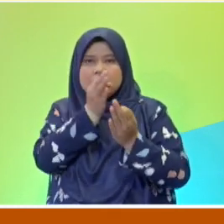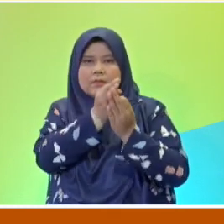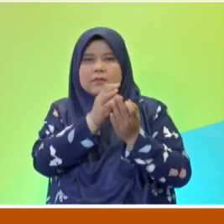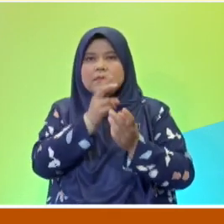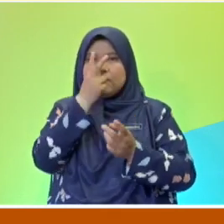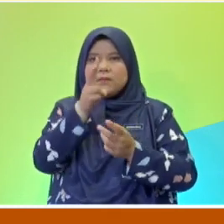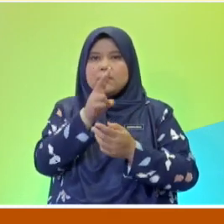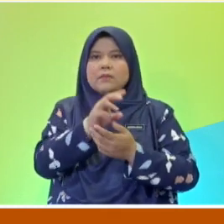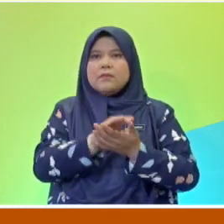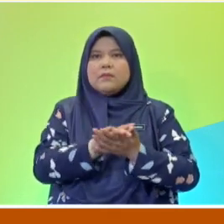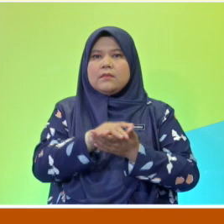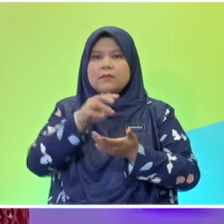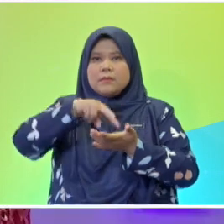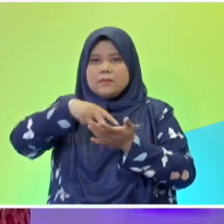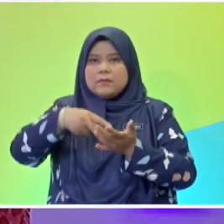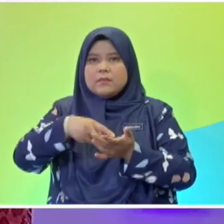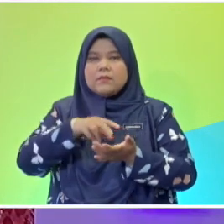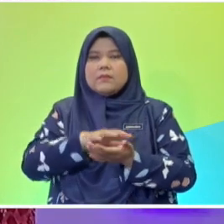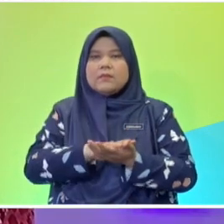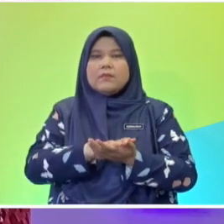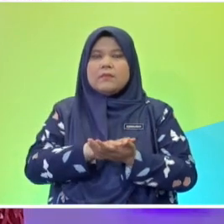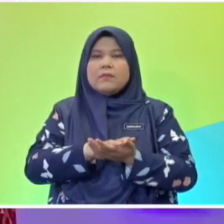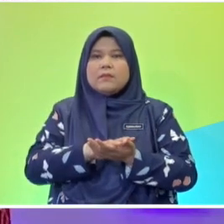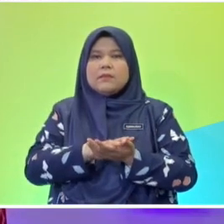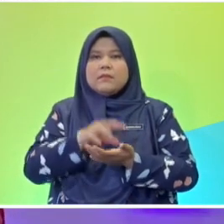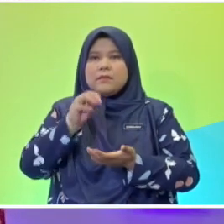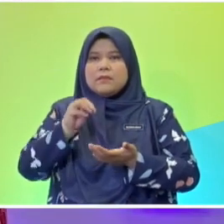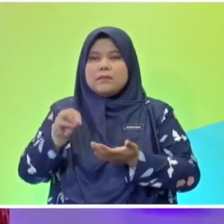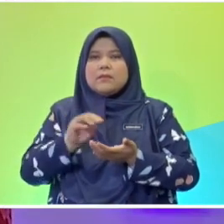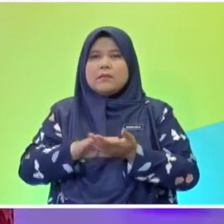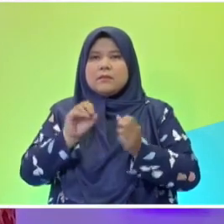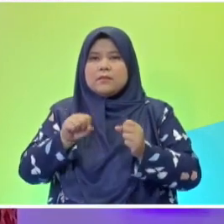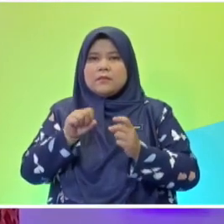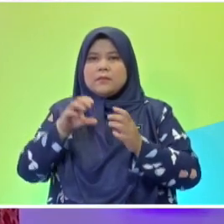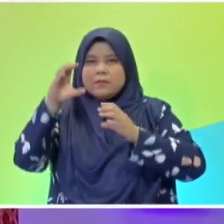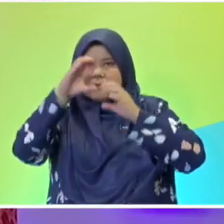meaning. Okay. Besides this, the students are going to explore and